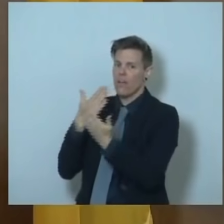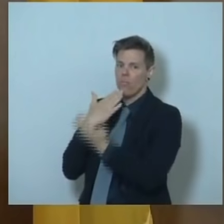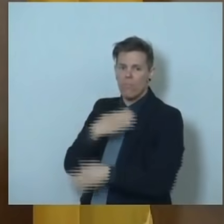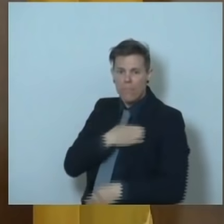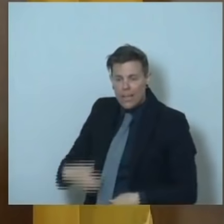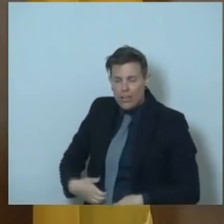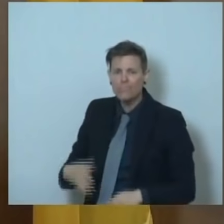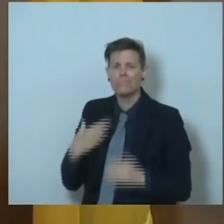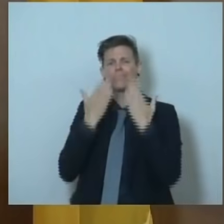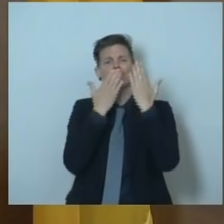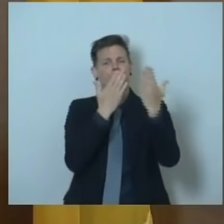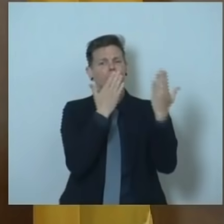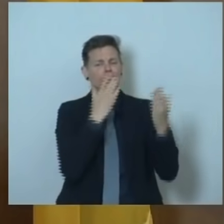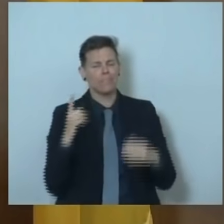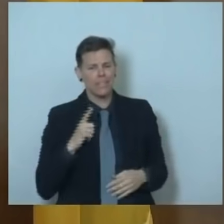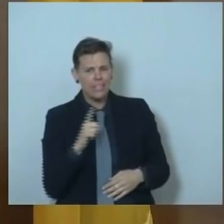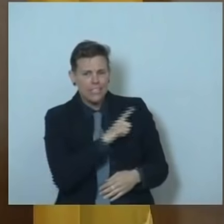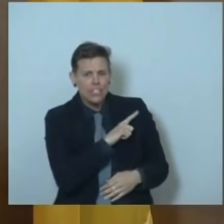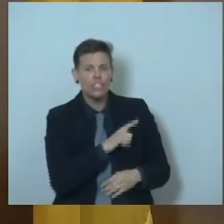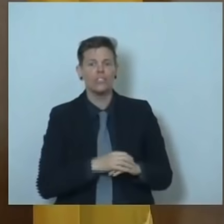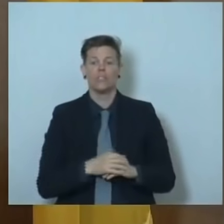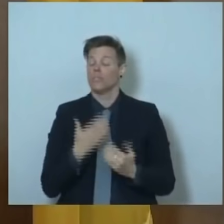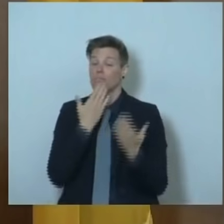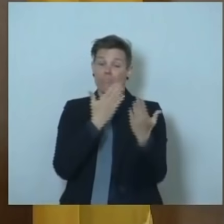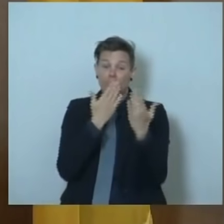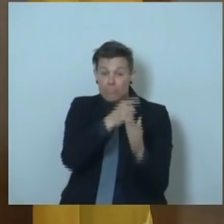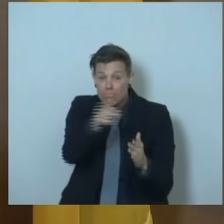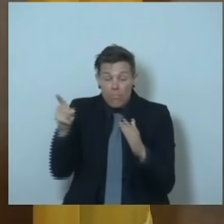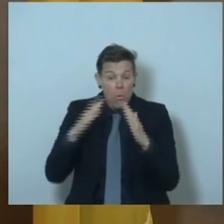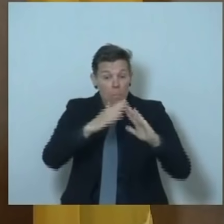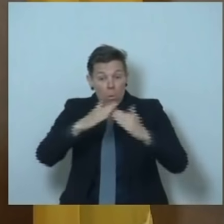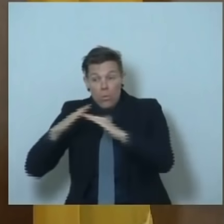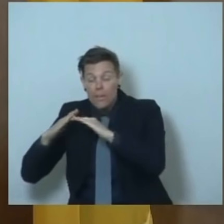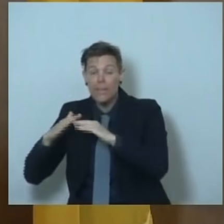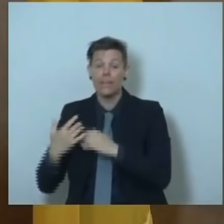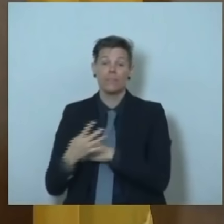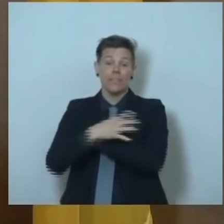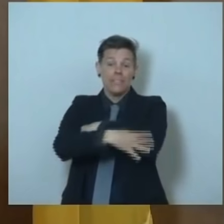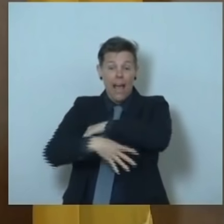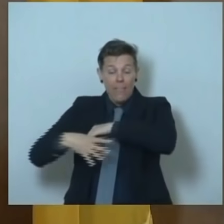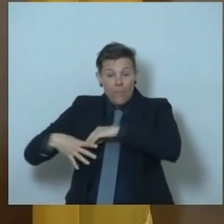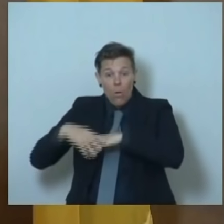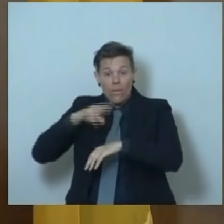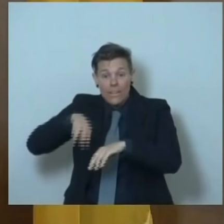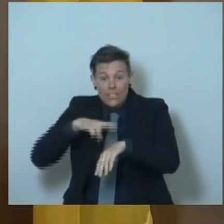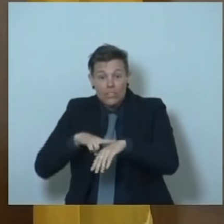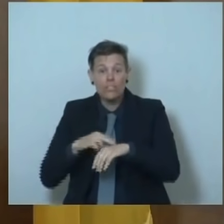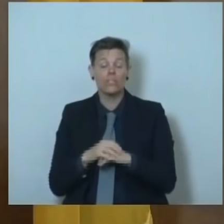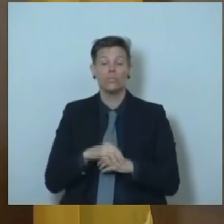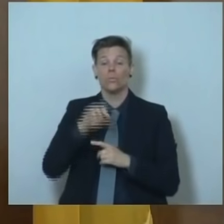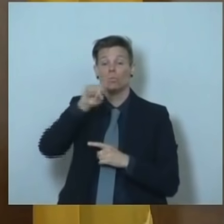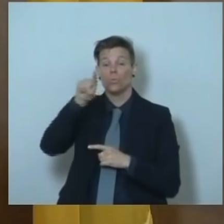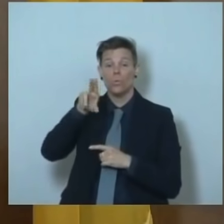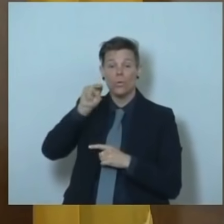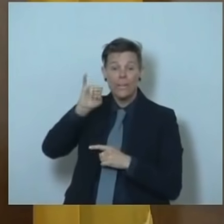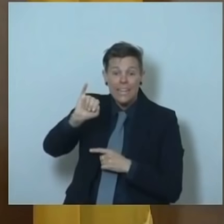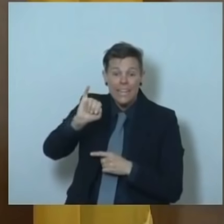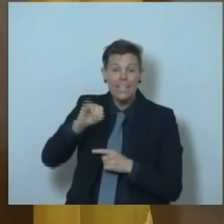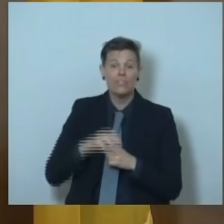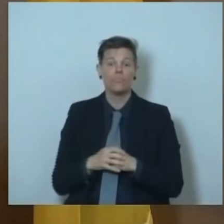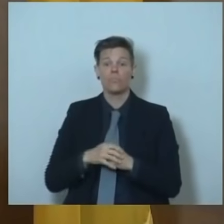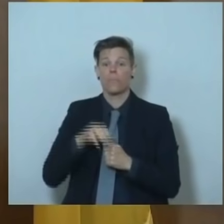every single person living in that community, and the Navajo Nation, Zuni tribe, Acoma tribe, and Laguna tribe